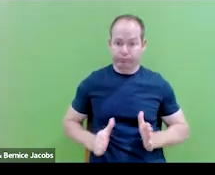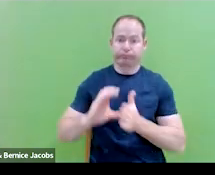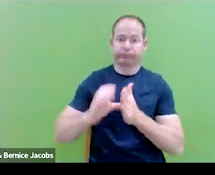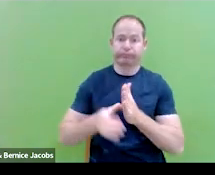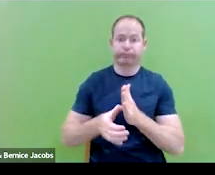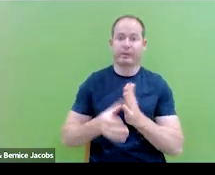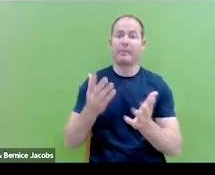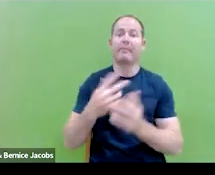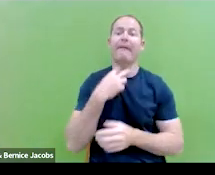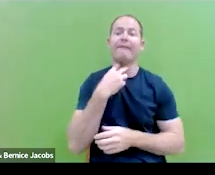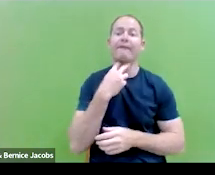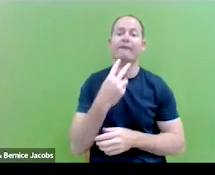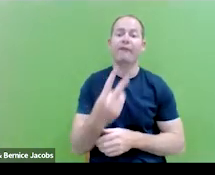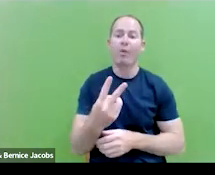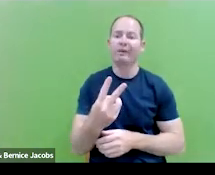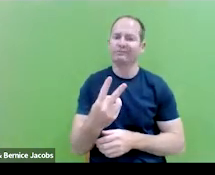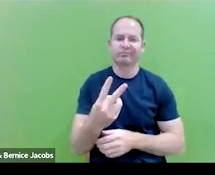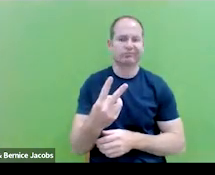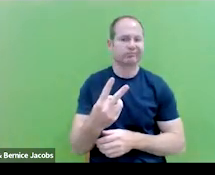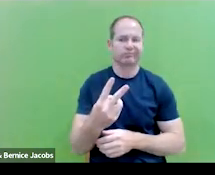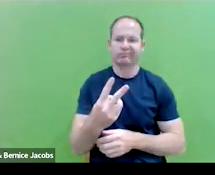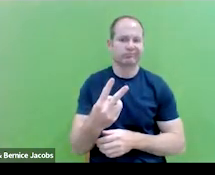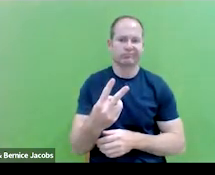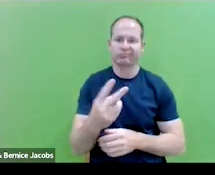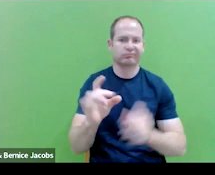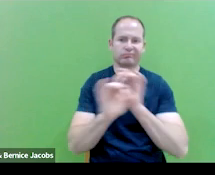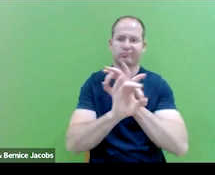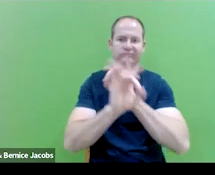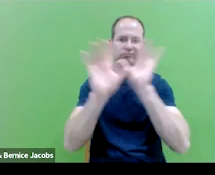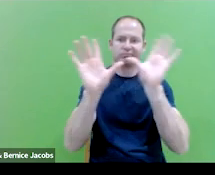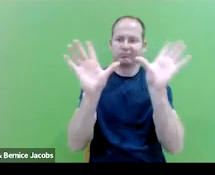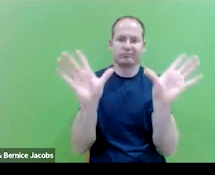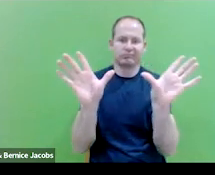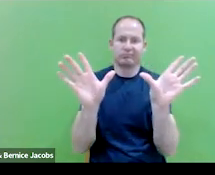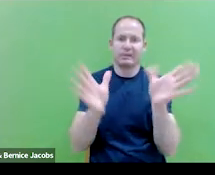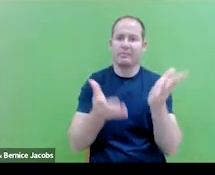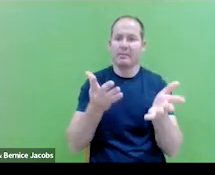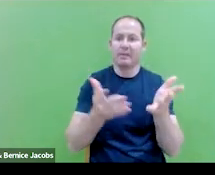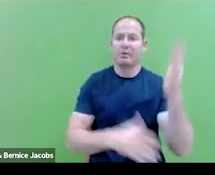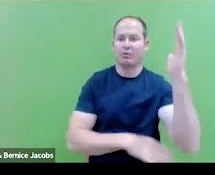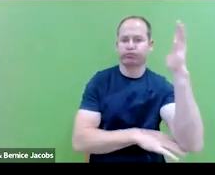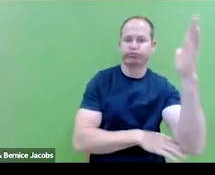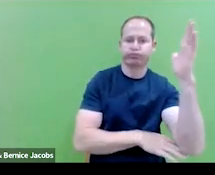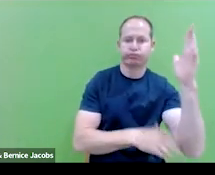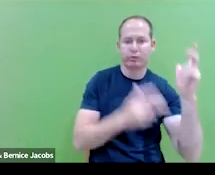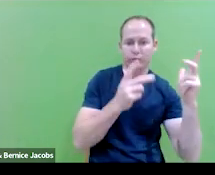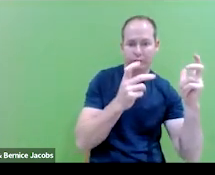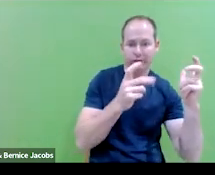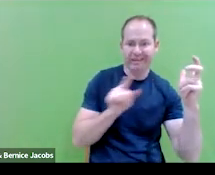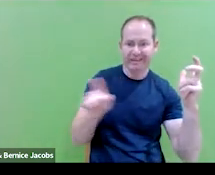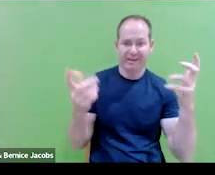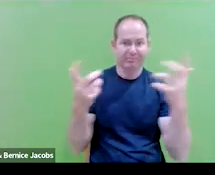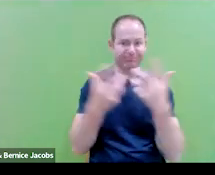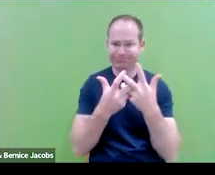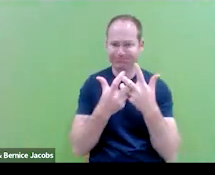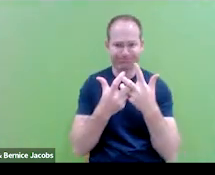speech patterns compared to what you're used to or what's been demonstrated in this talk. And it requires